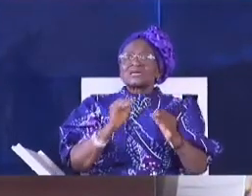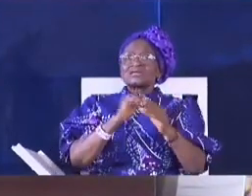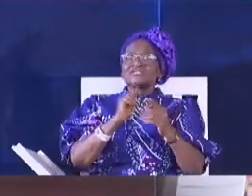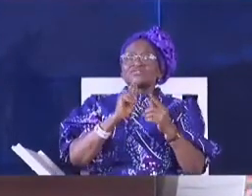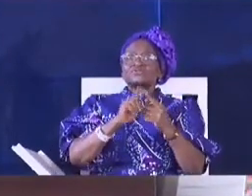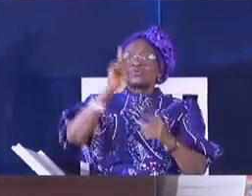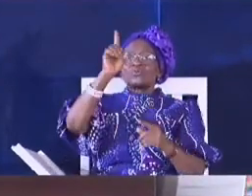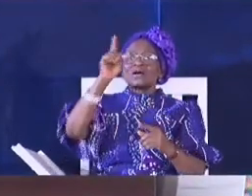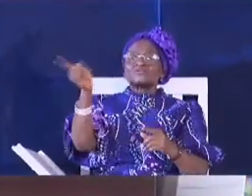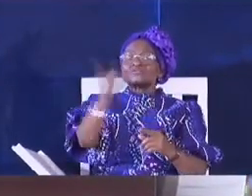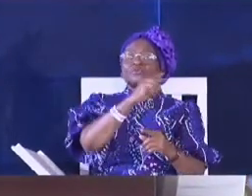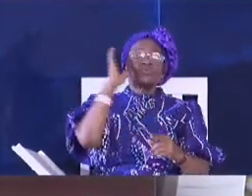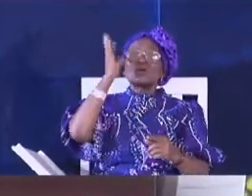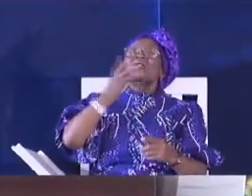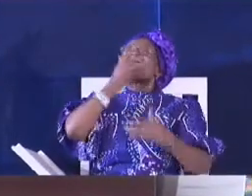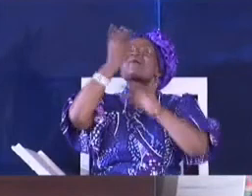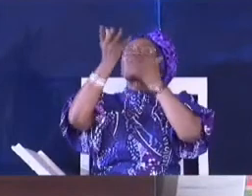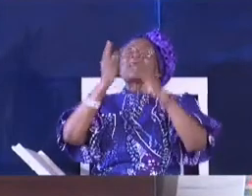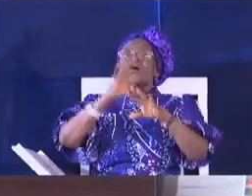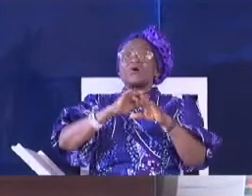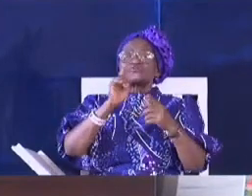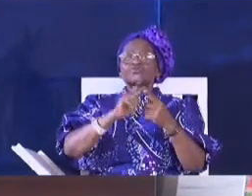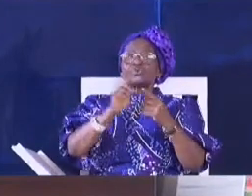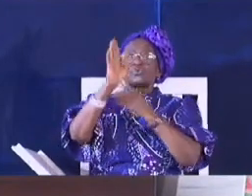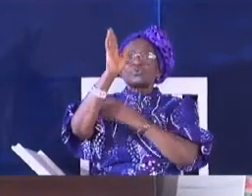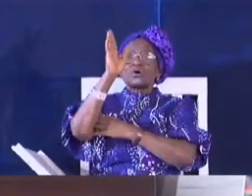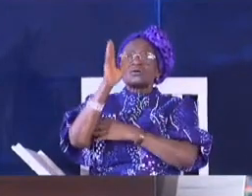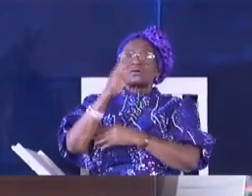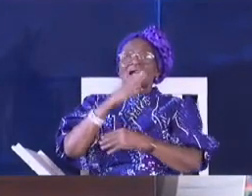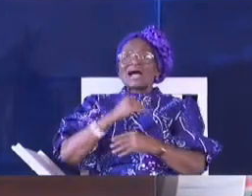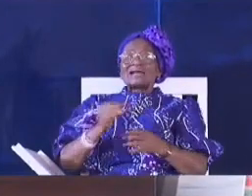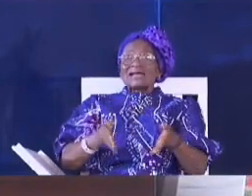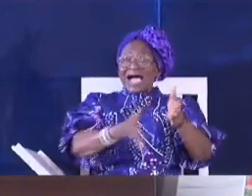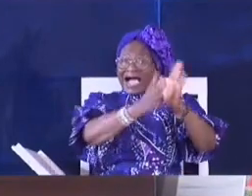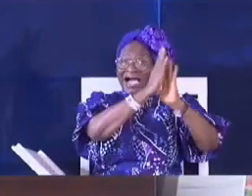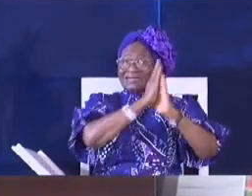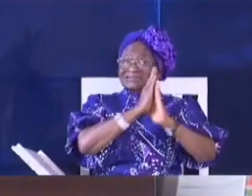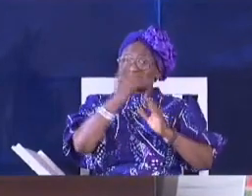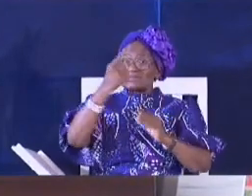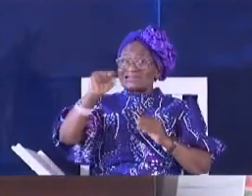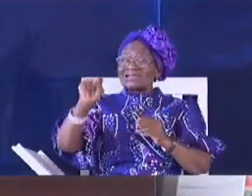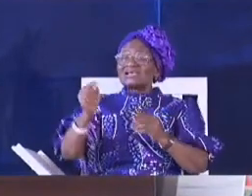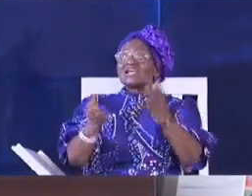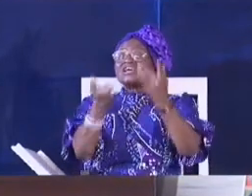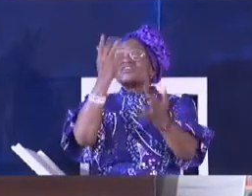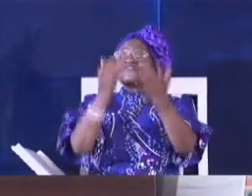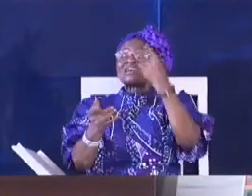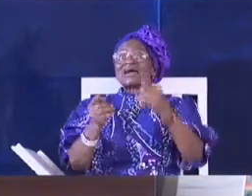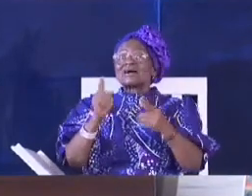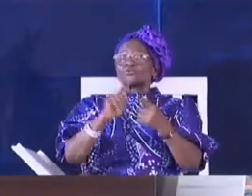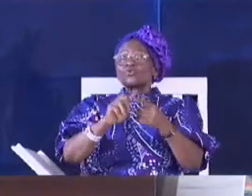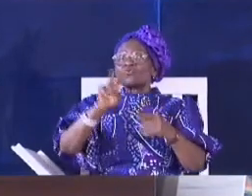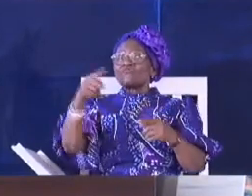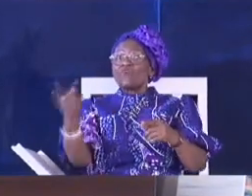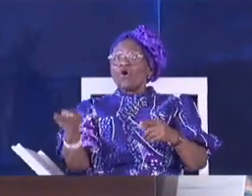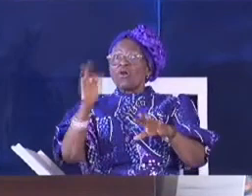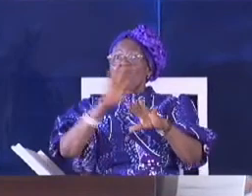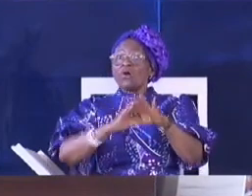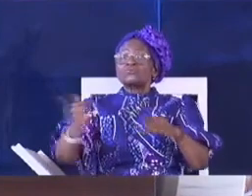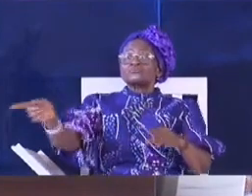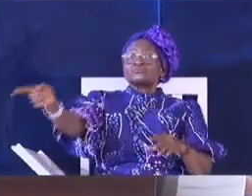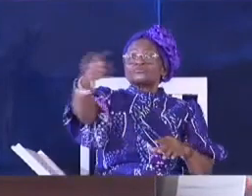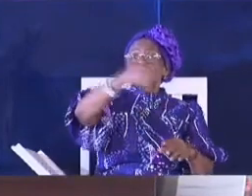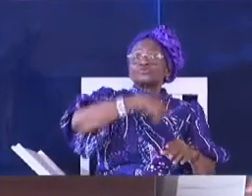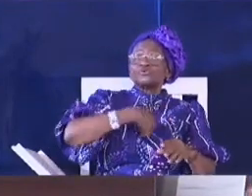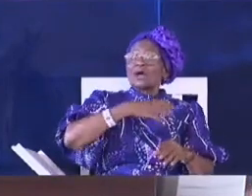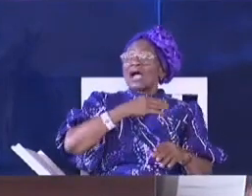You're going to cry to God and ask the fire to fall on you. You're going to cry unto Him and